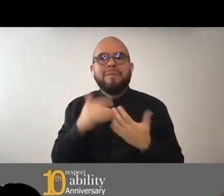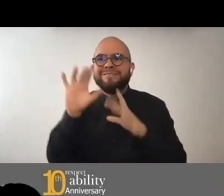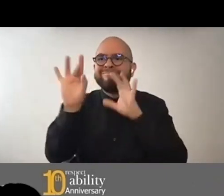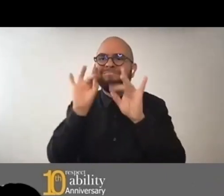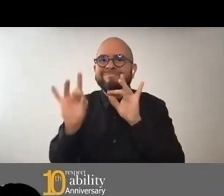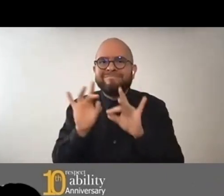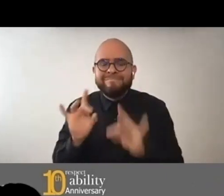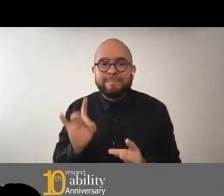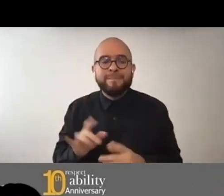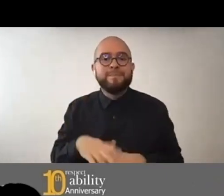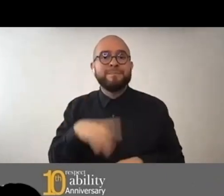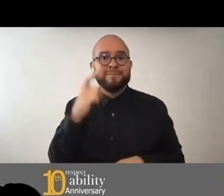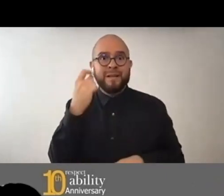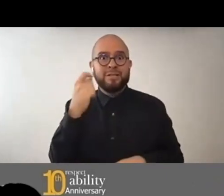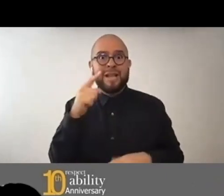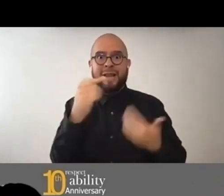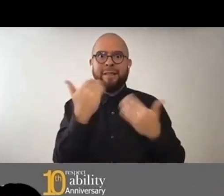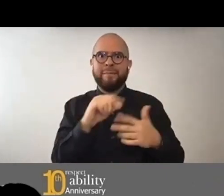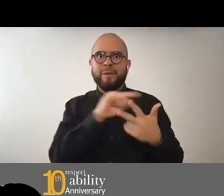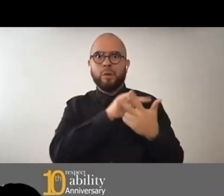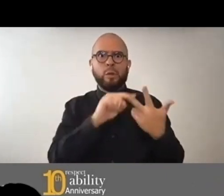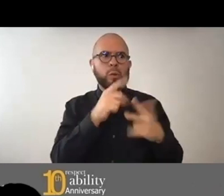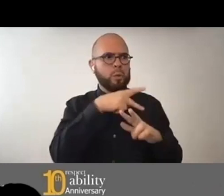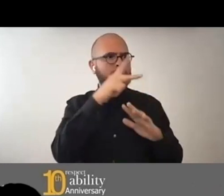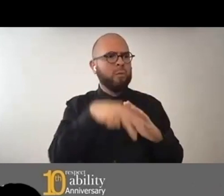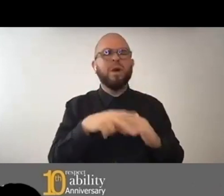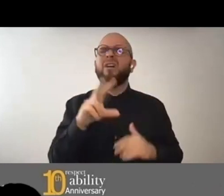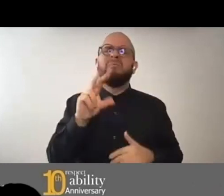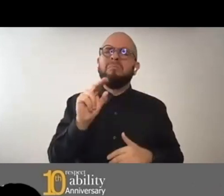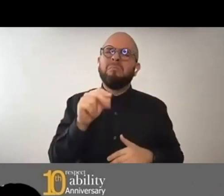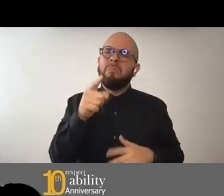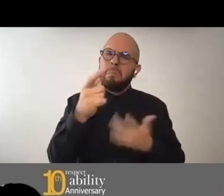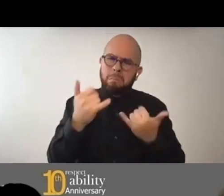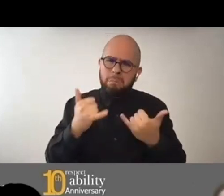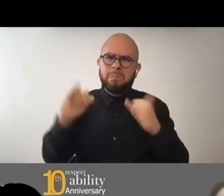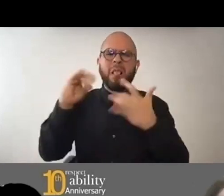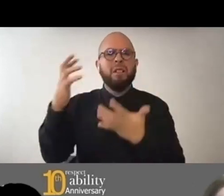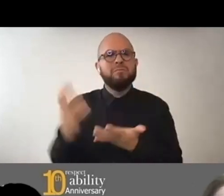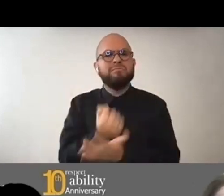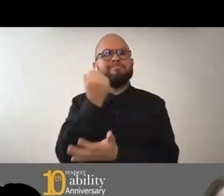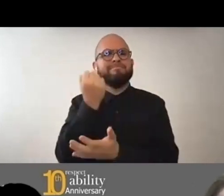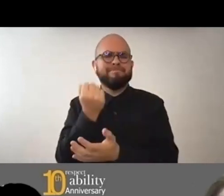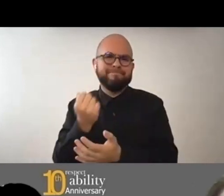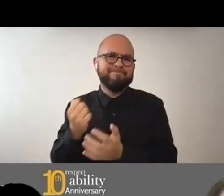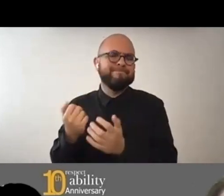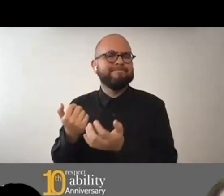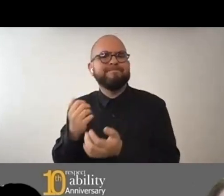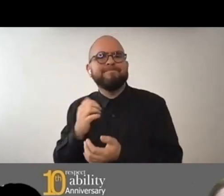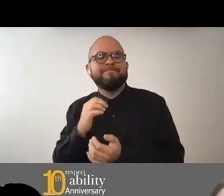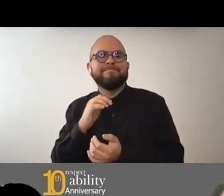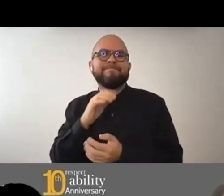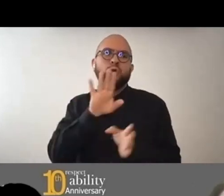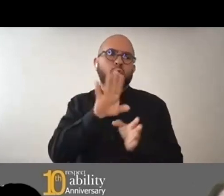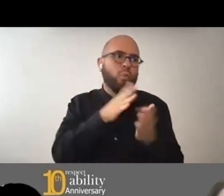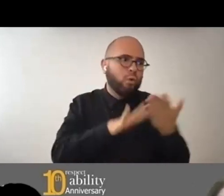limited by these programs. Obviously, you should still take advantage of, your colleges, career